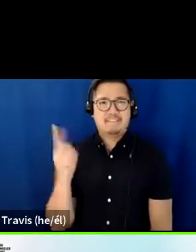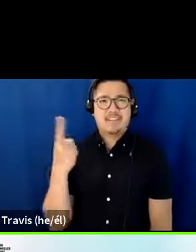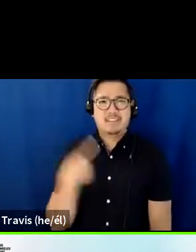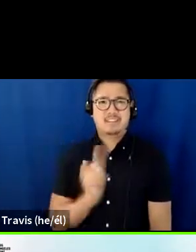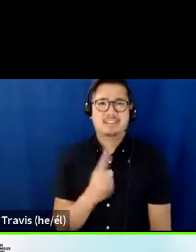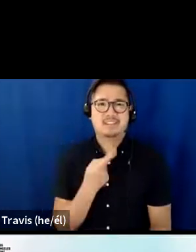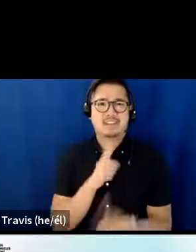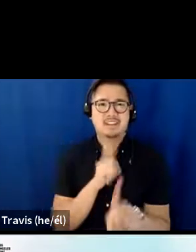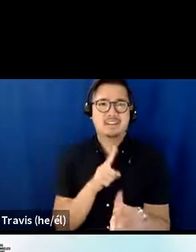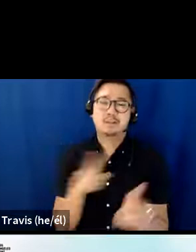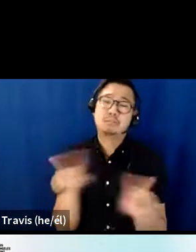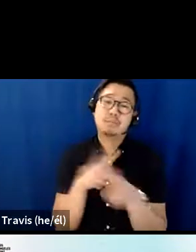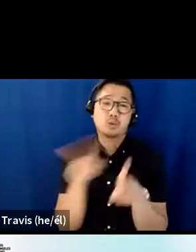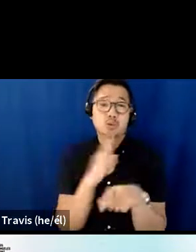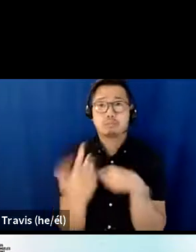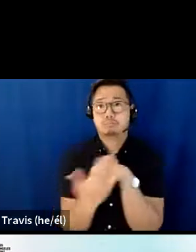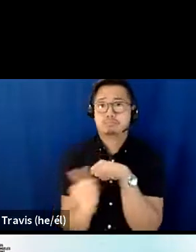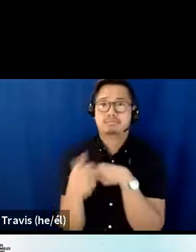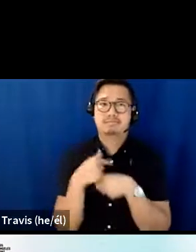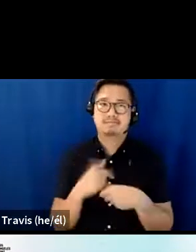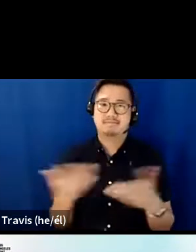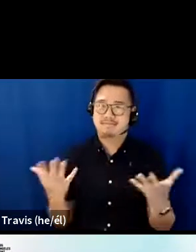But since you called me out, here I am.